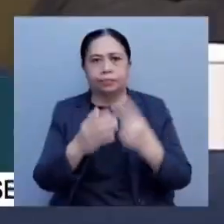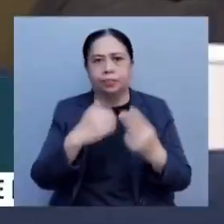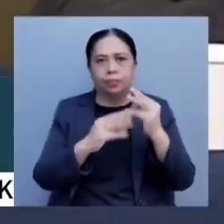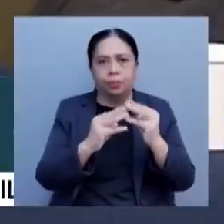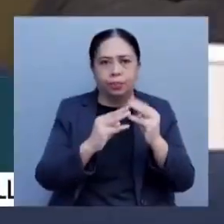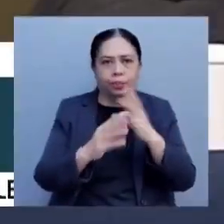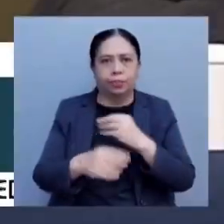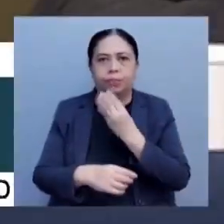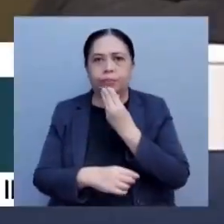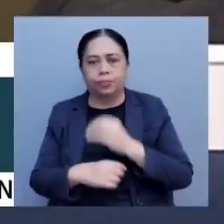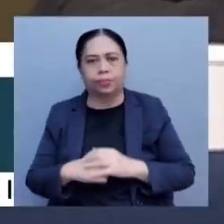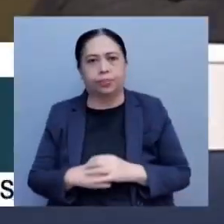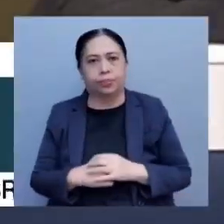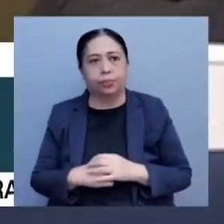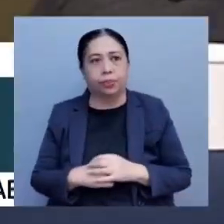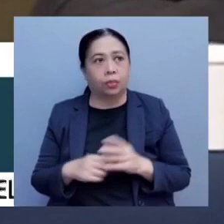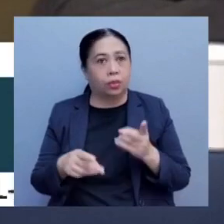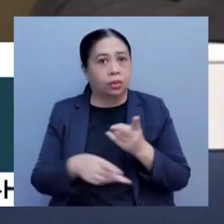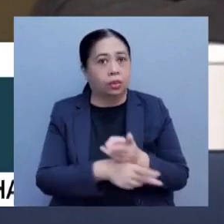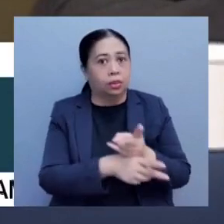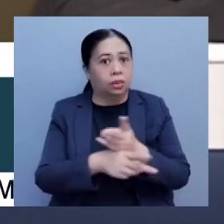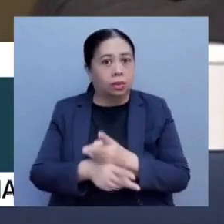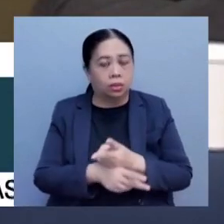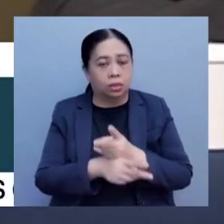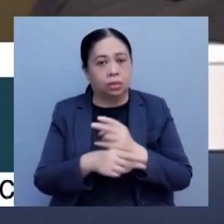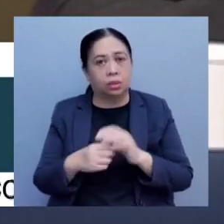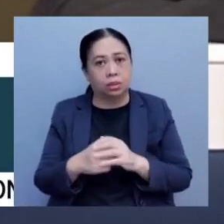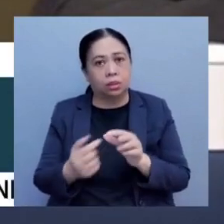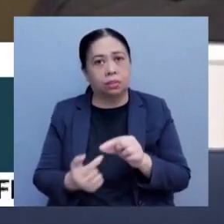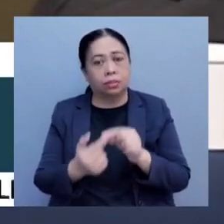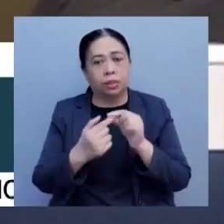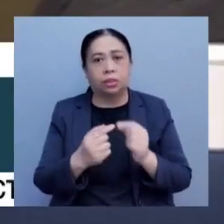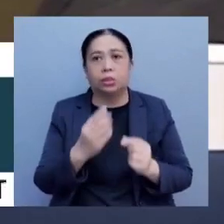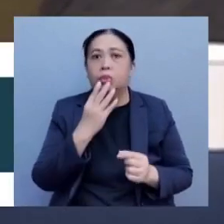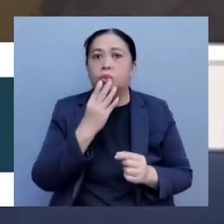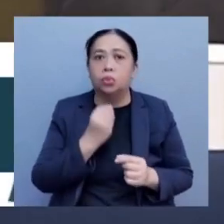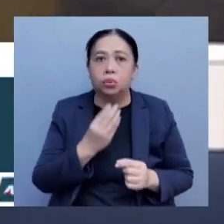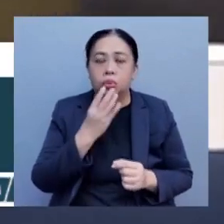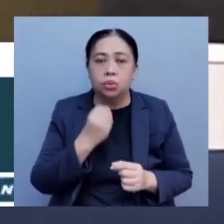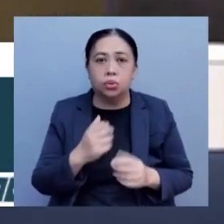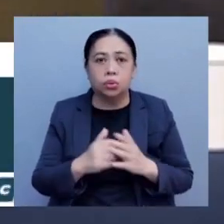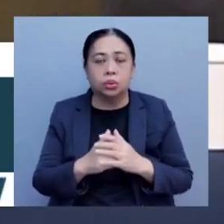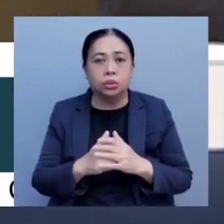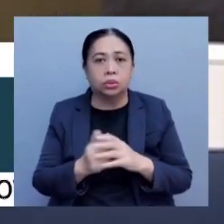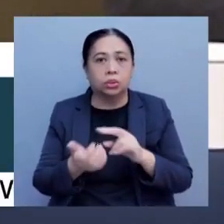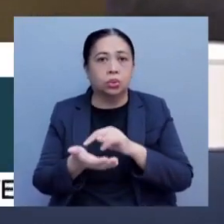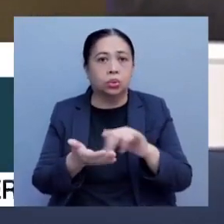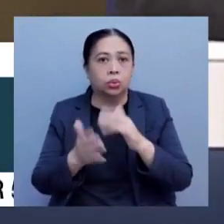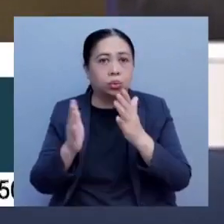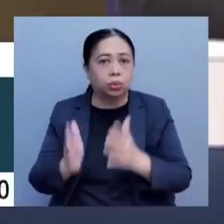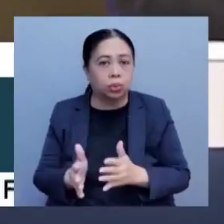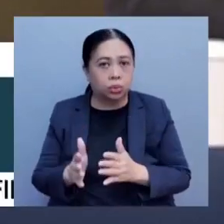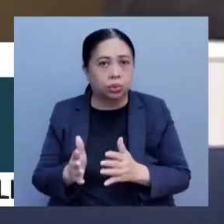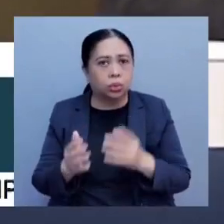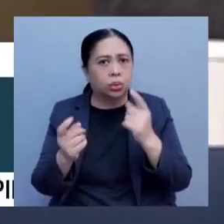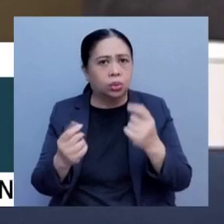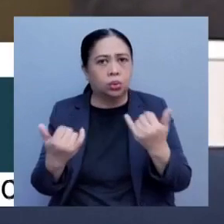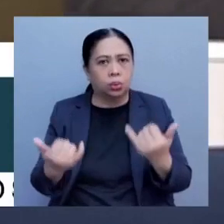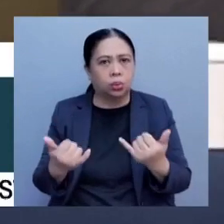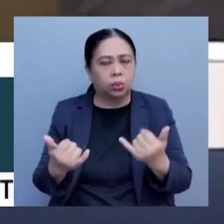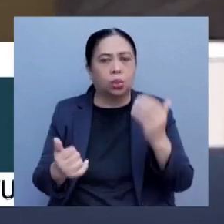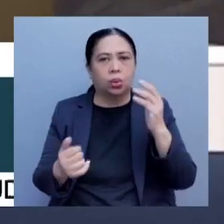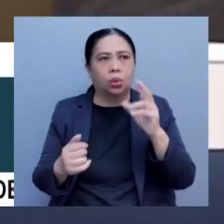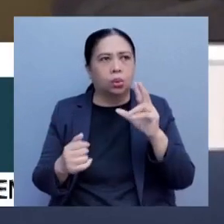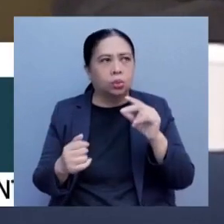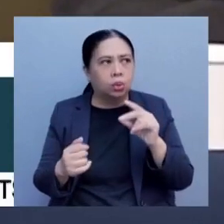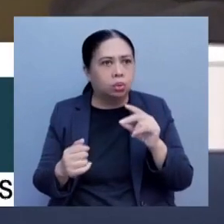I want every New Yorker, especially Jewish New Yorkers and other groups, to know there are currently no